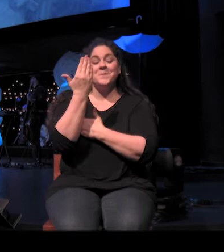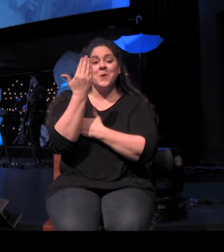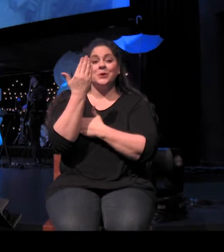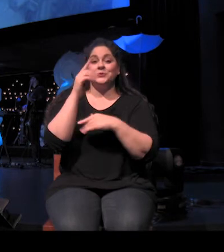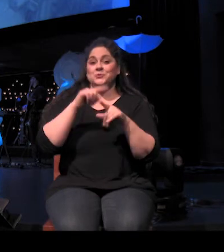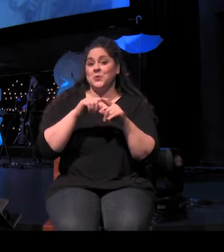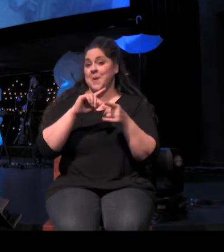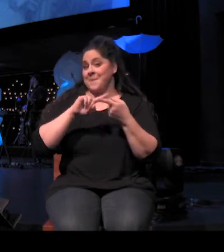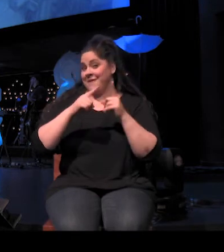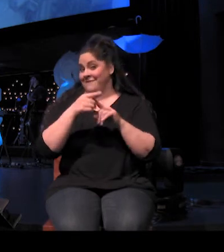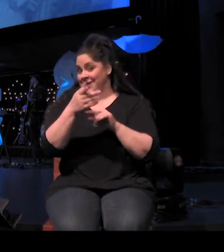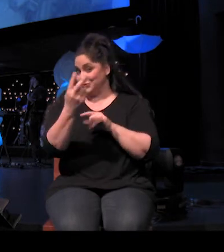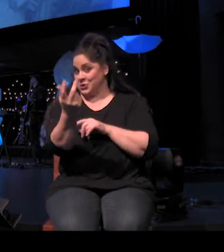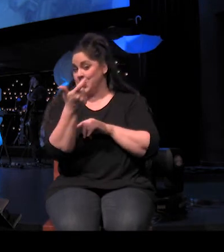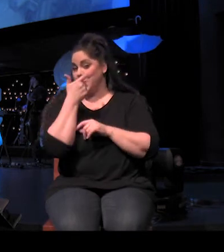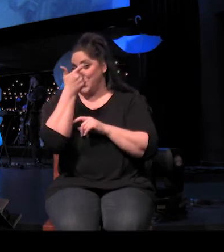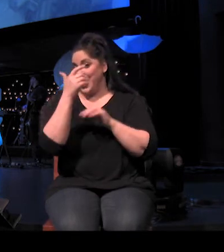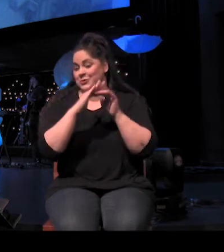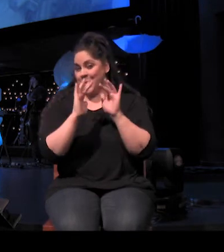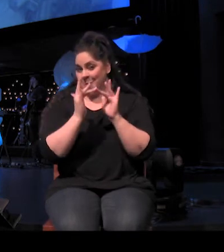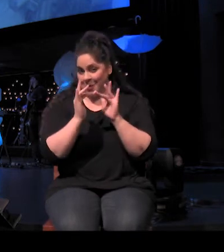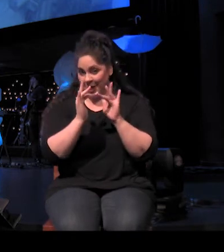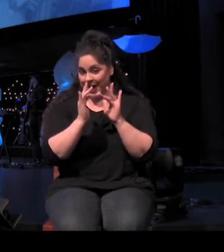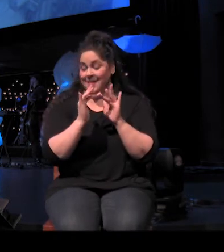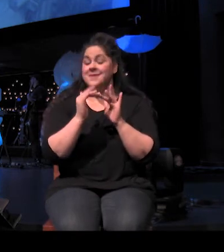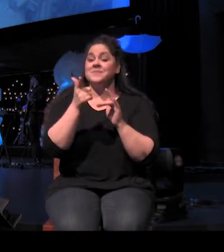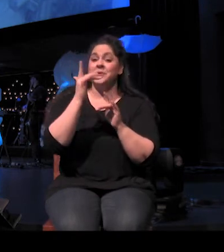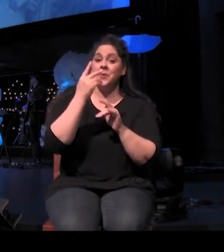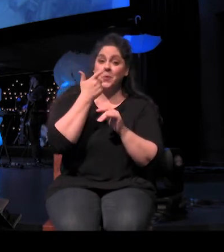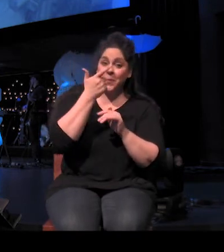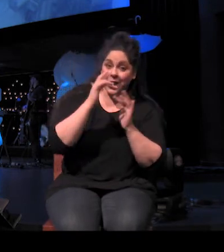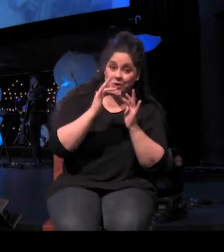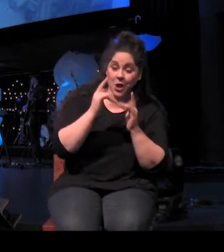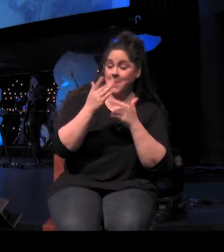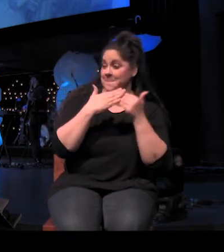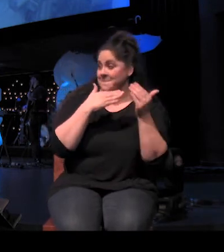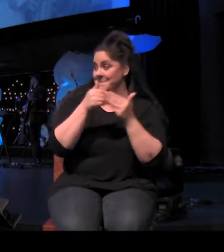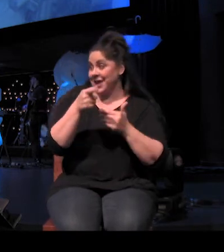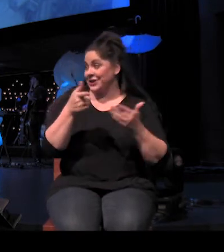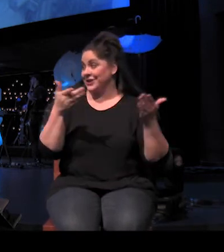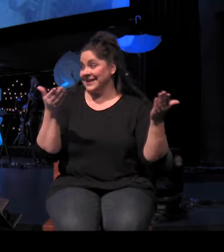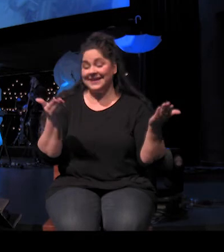friends online. I'm so glad you're tuning in. And whether you're online or you're here,